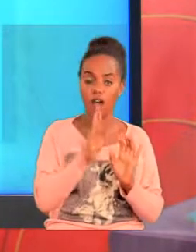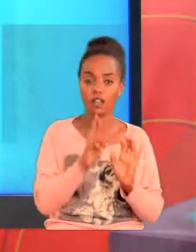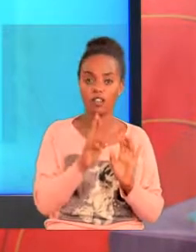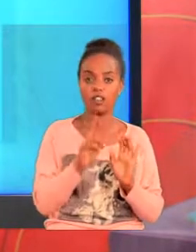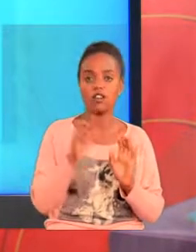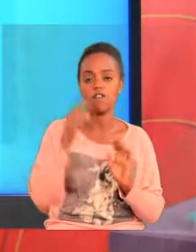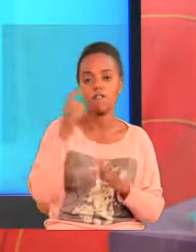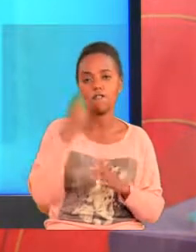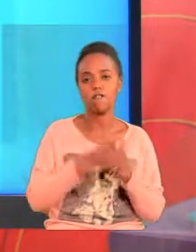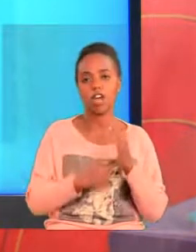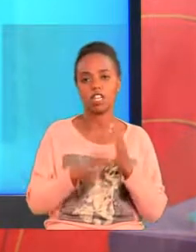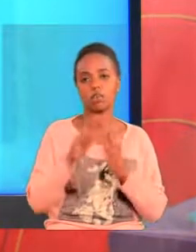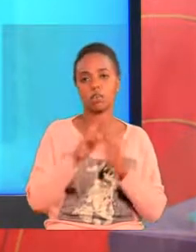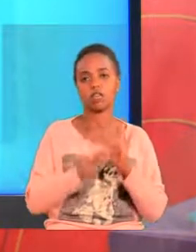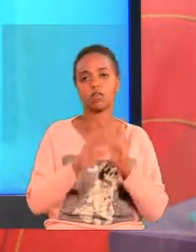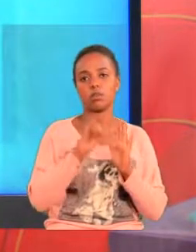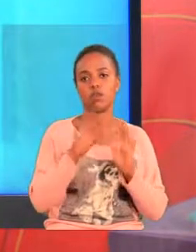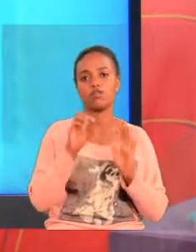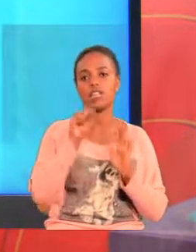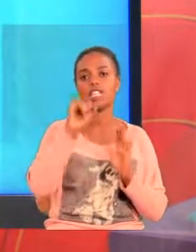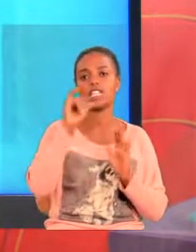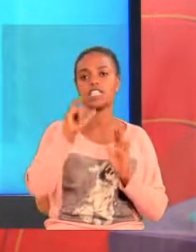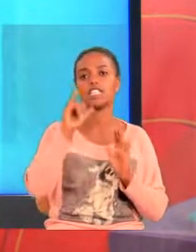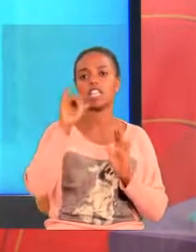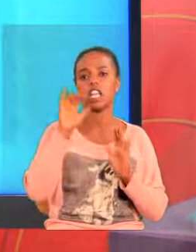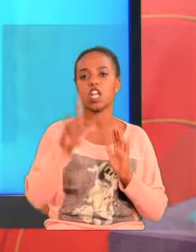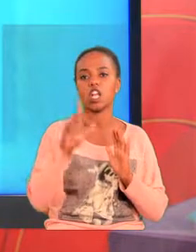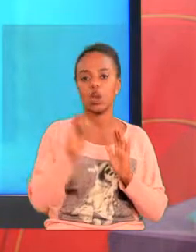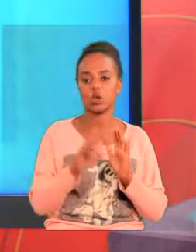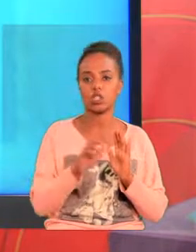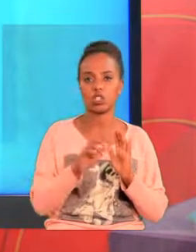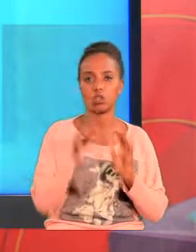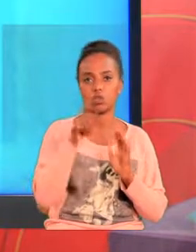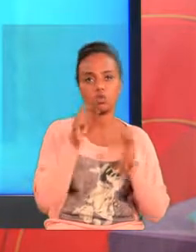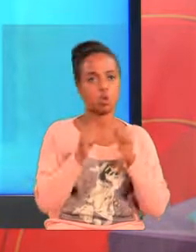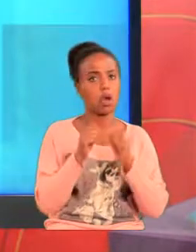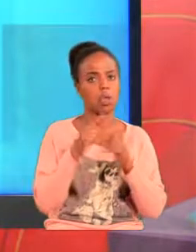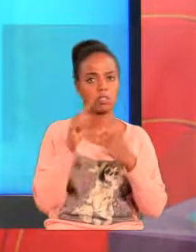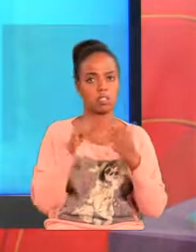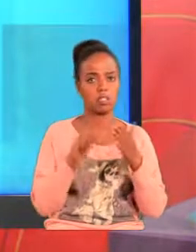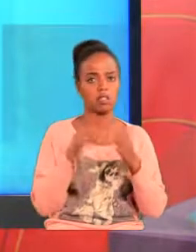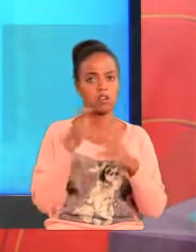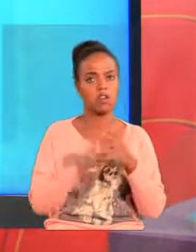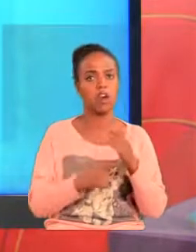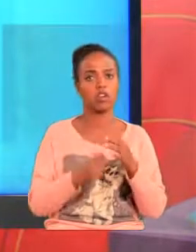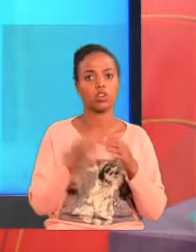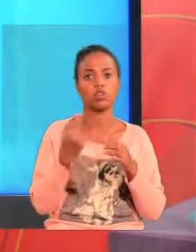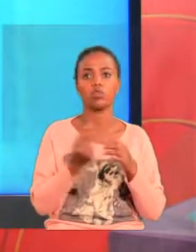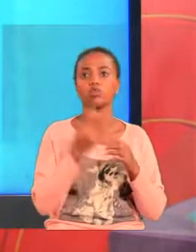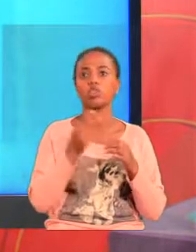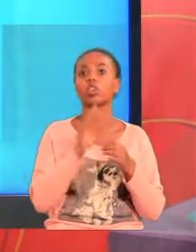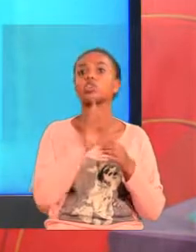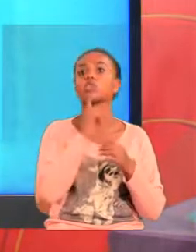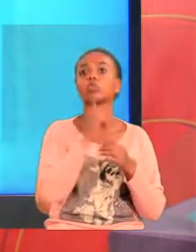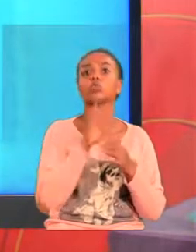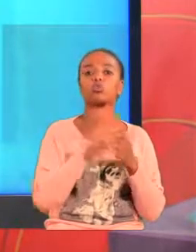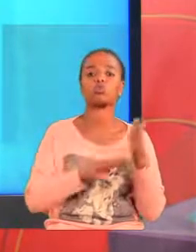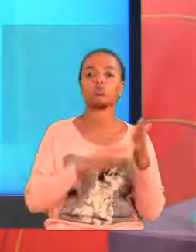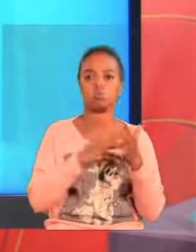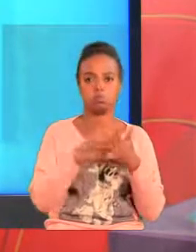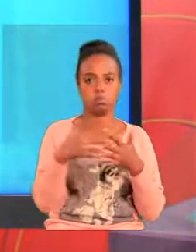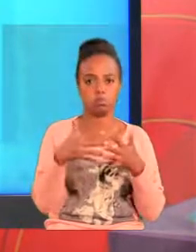this a principle of syllogism. By the way, you can test the validity of each using truth table